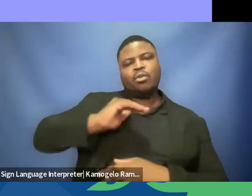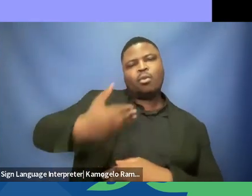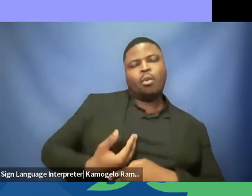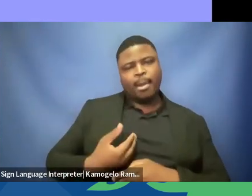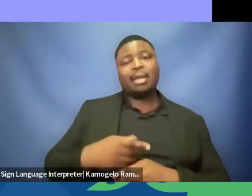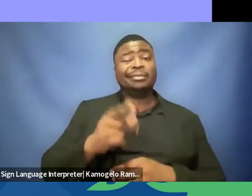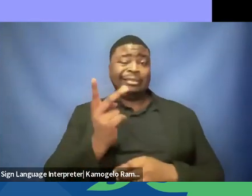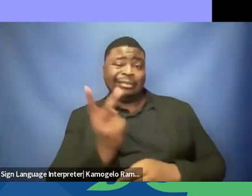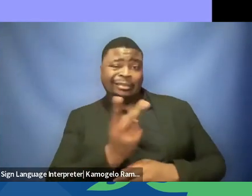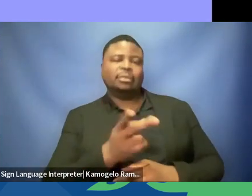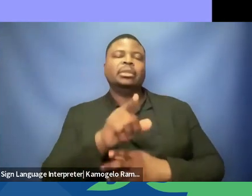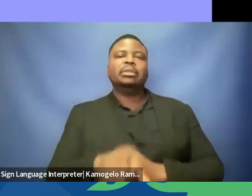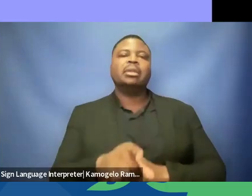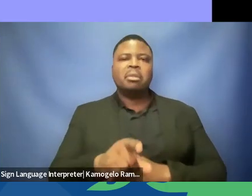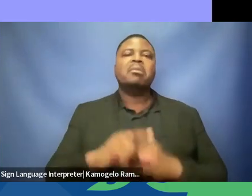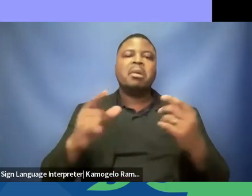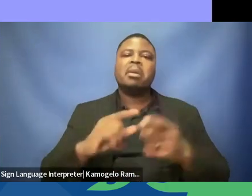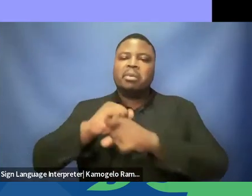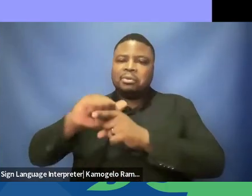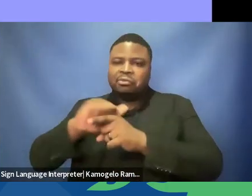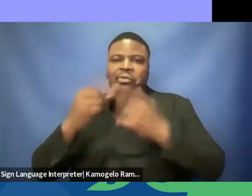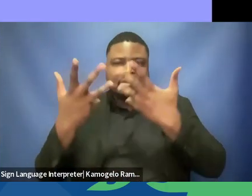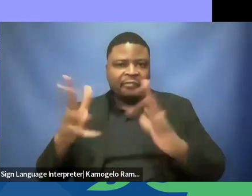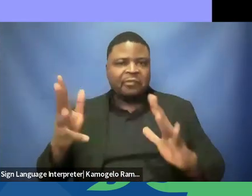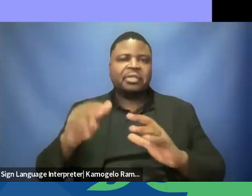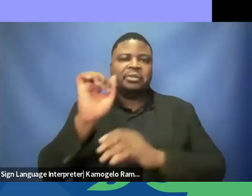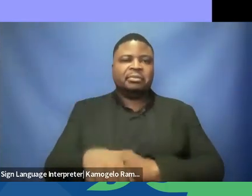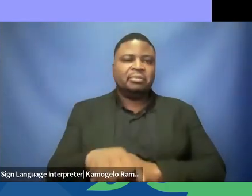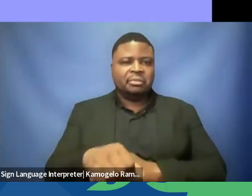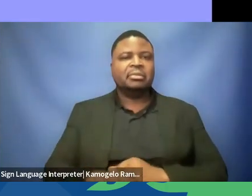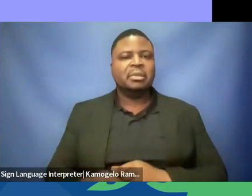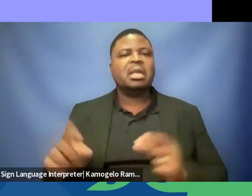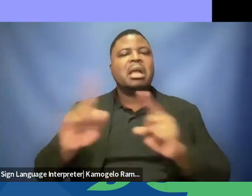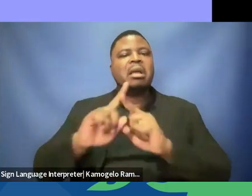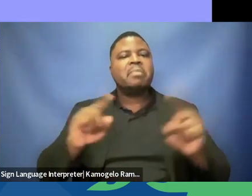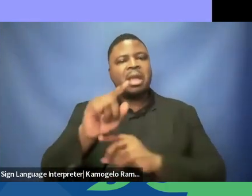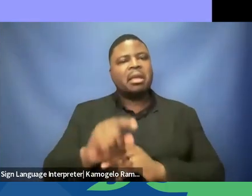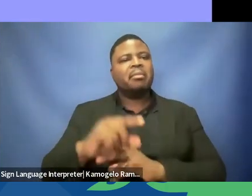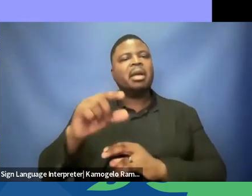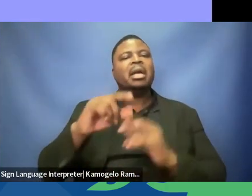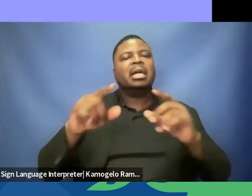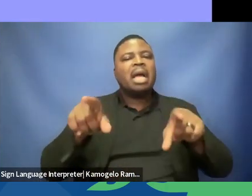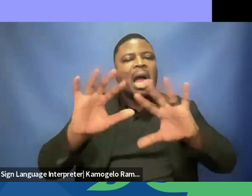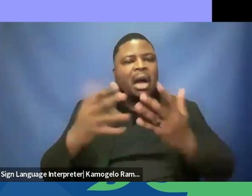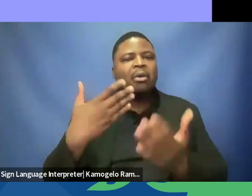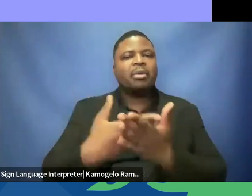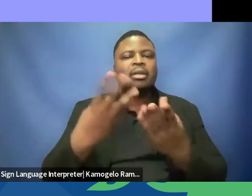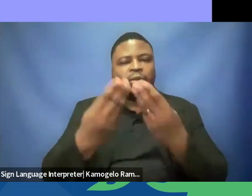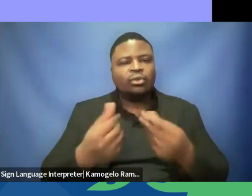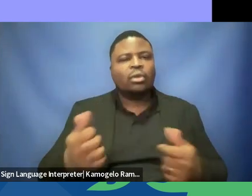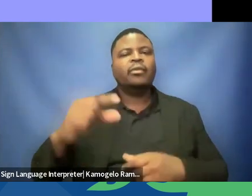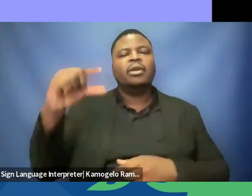are awarding certificates. What is the role of harm reduction in addressing GBV and HIV